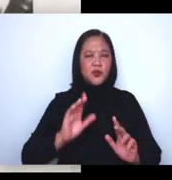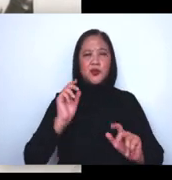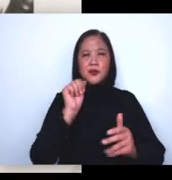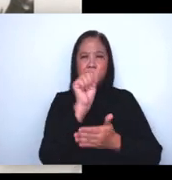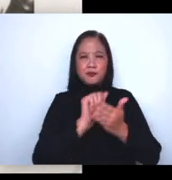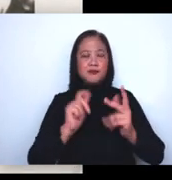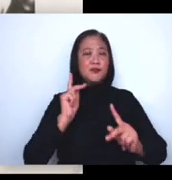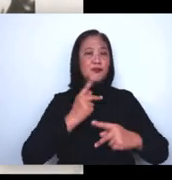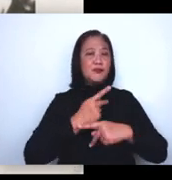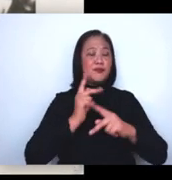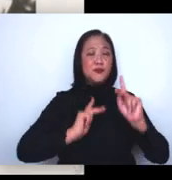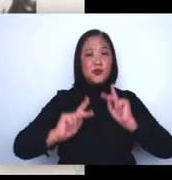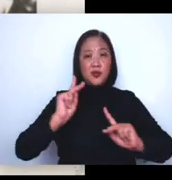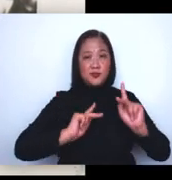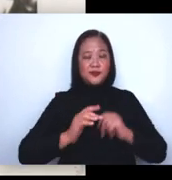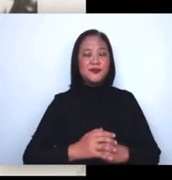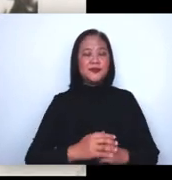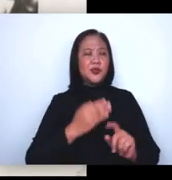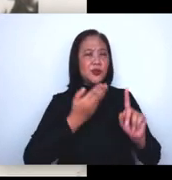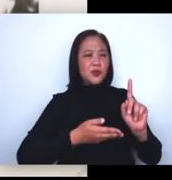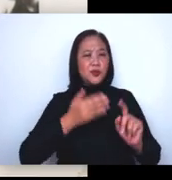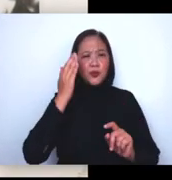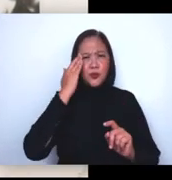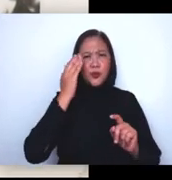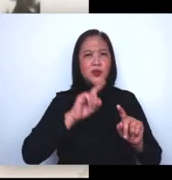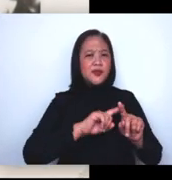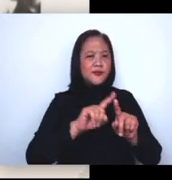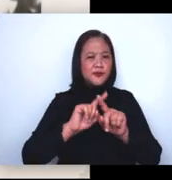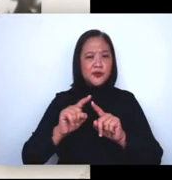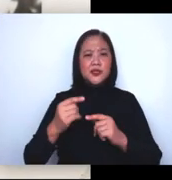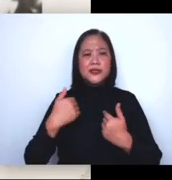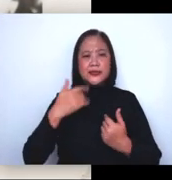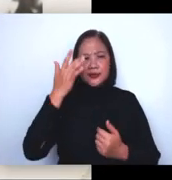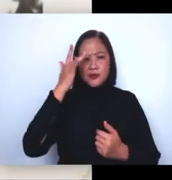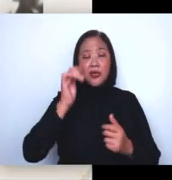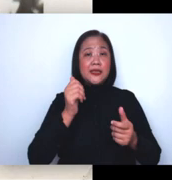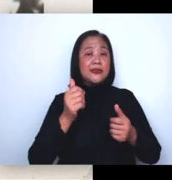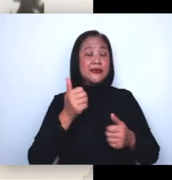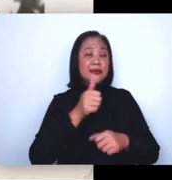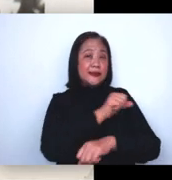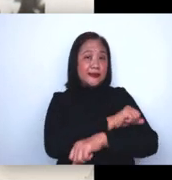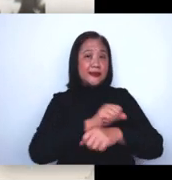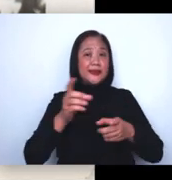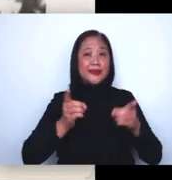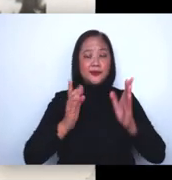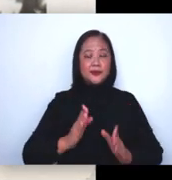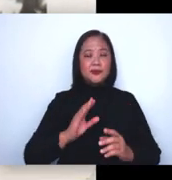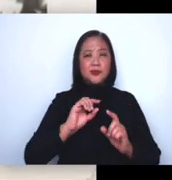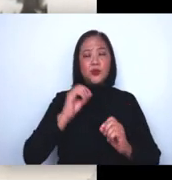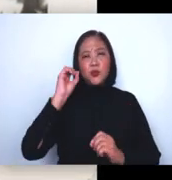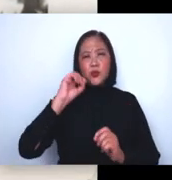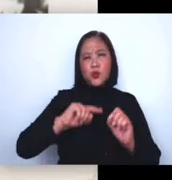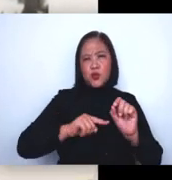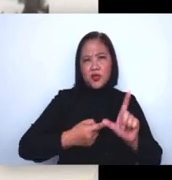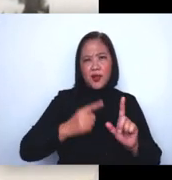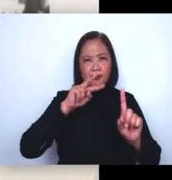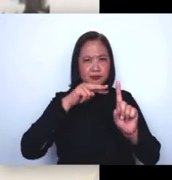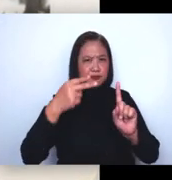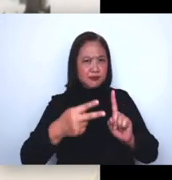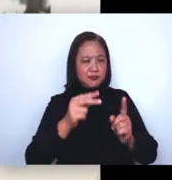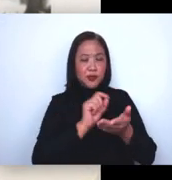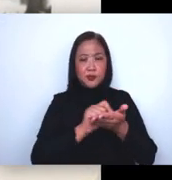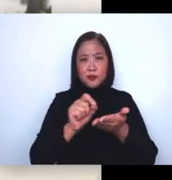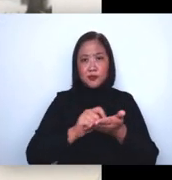productions. Tinio's chief distinction is as a stage director whose original insights into the scripts